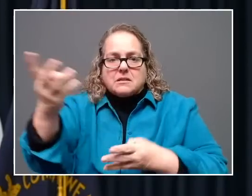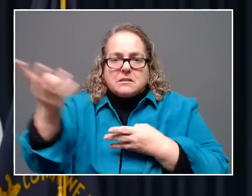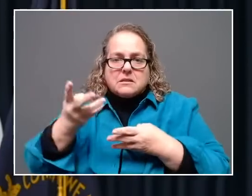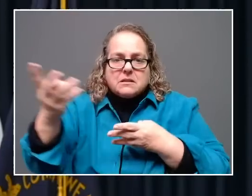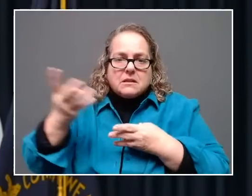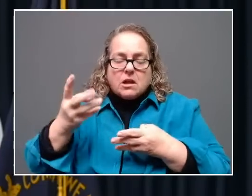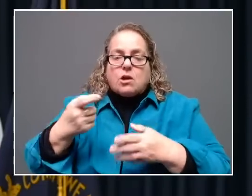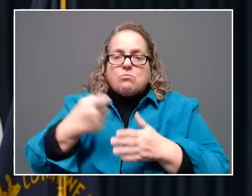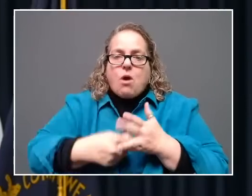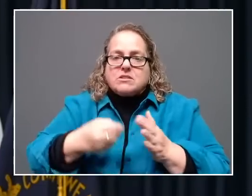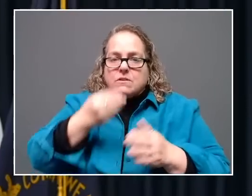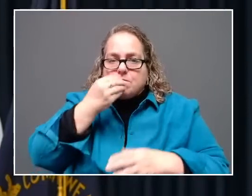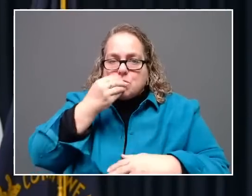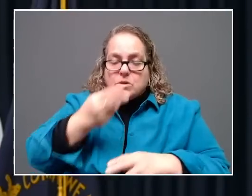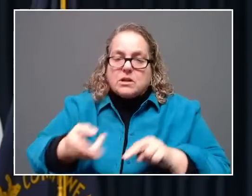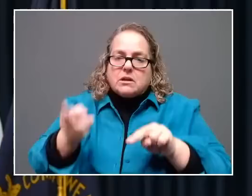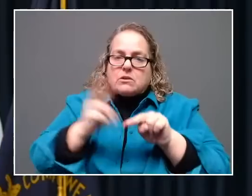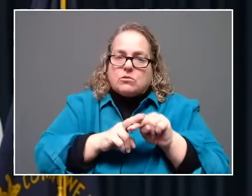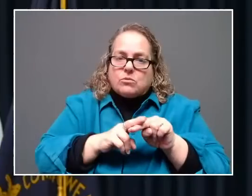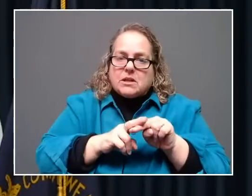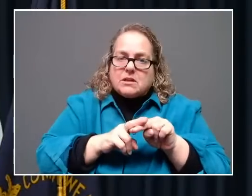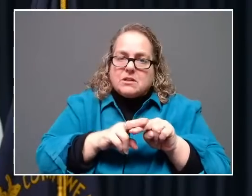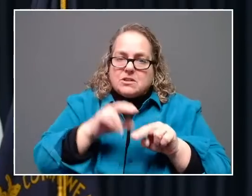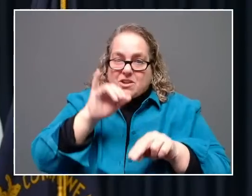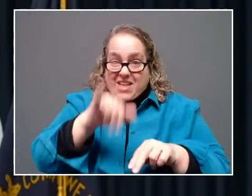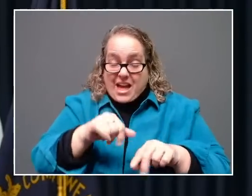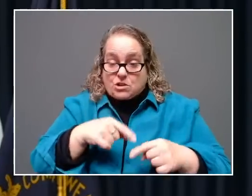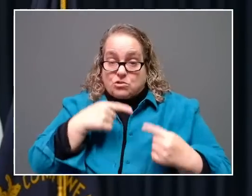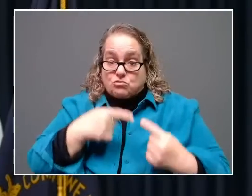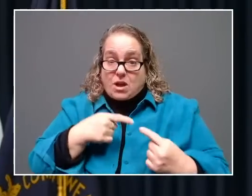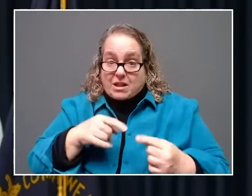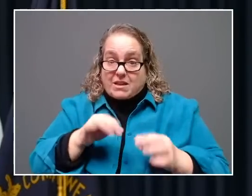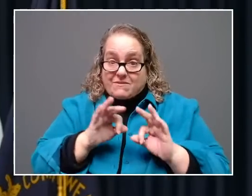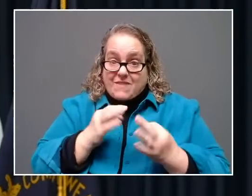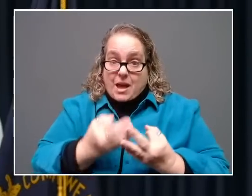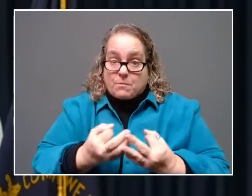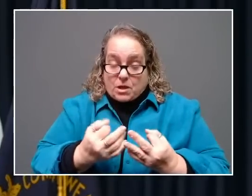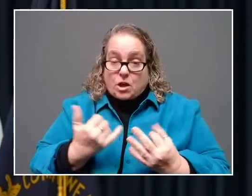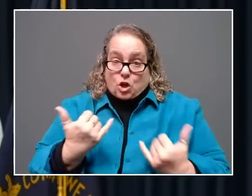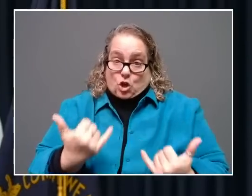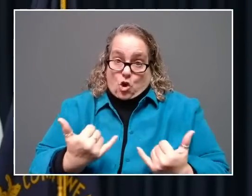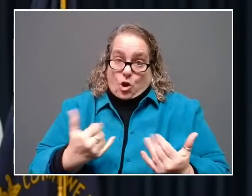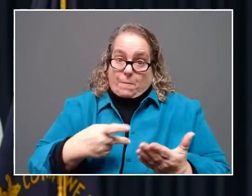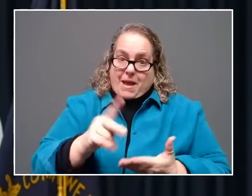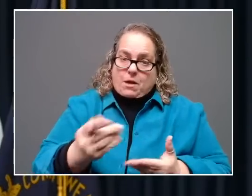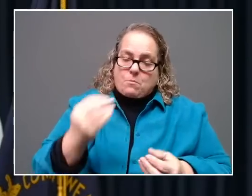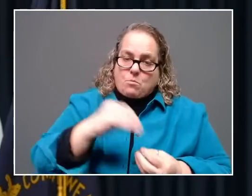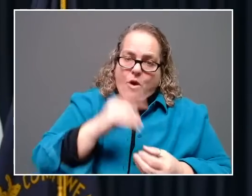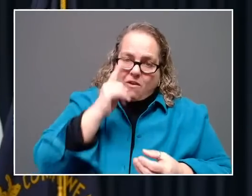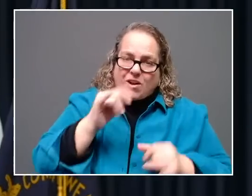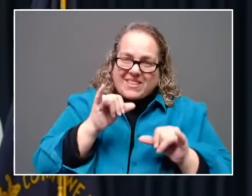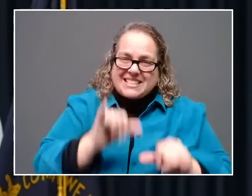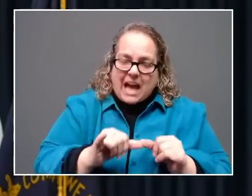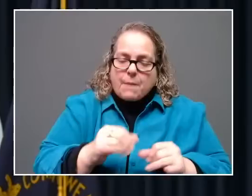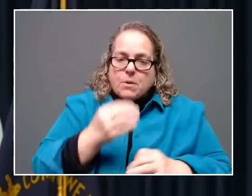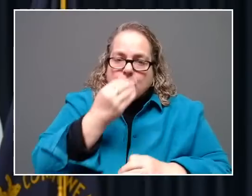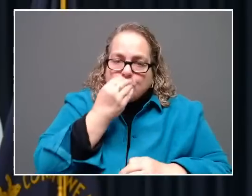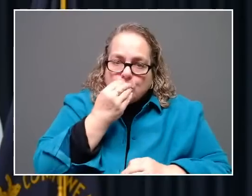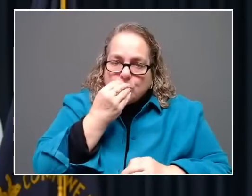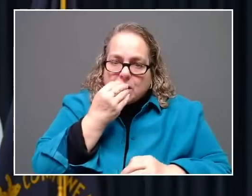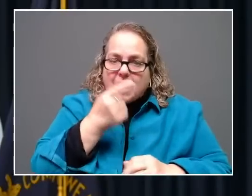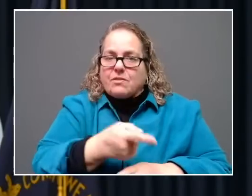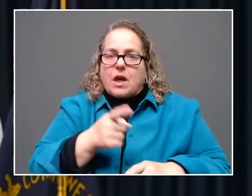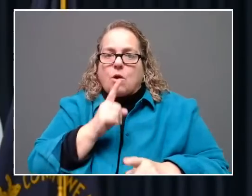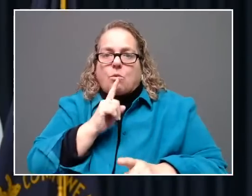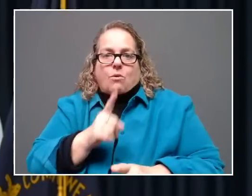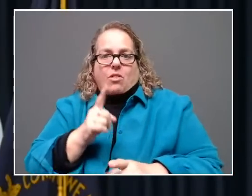food to increase. So that struggling family is currently paying more for the same amount of food than they were before